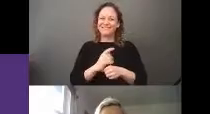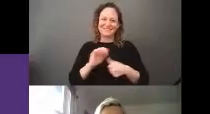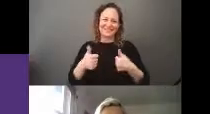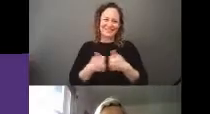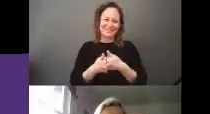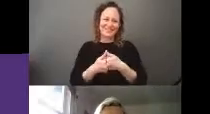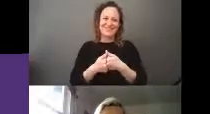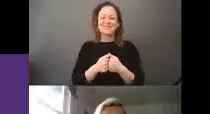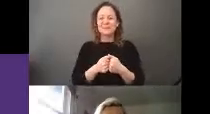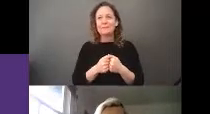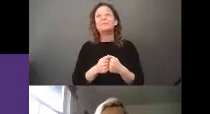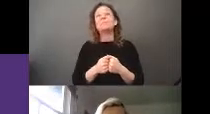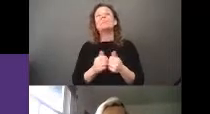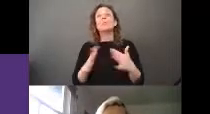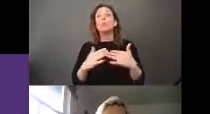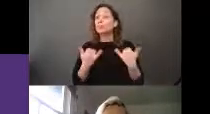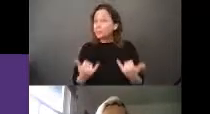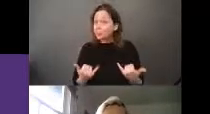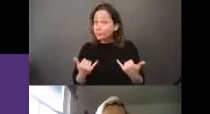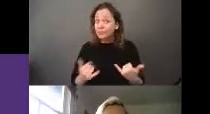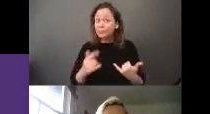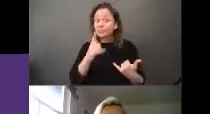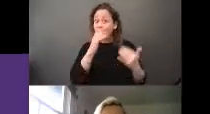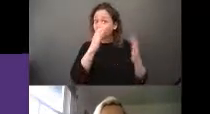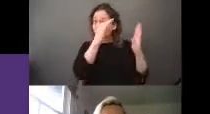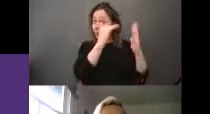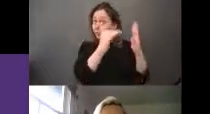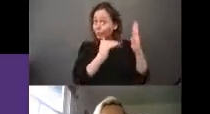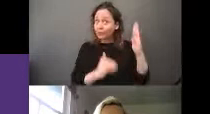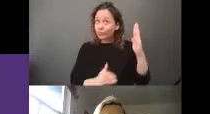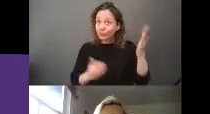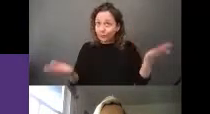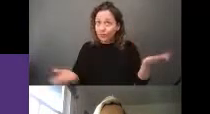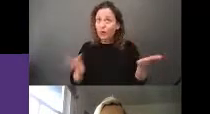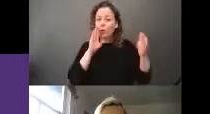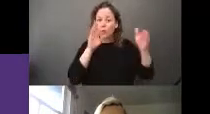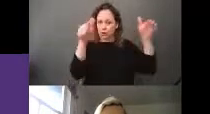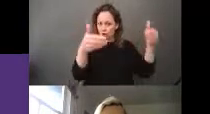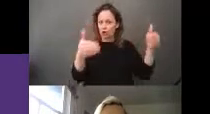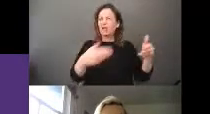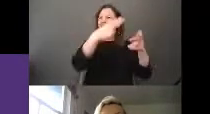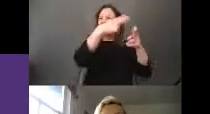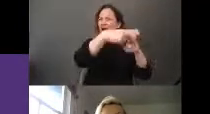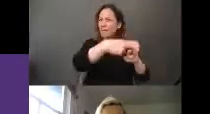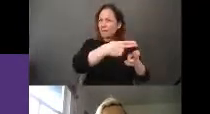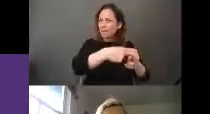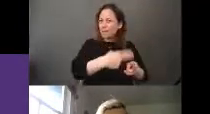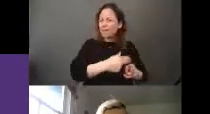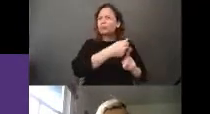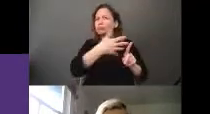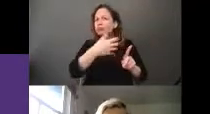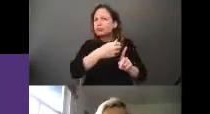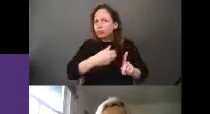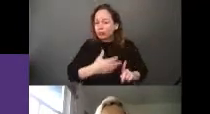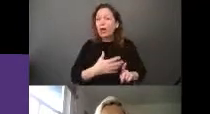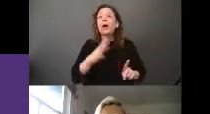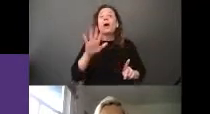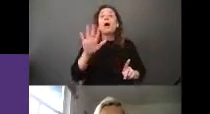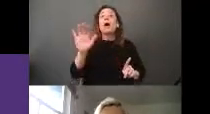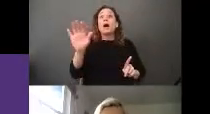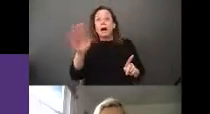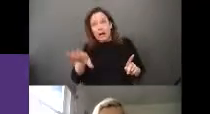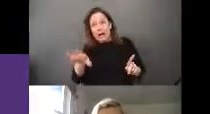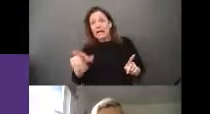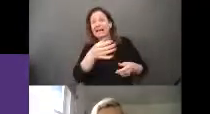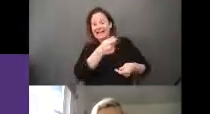Have a very exciting lineup. I will introduce everyone very briefly. We also had a slight change. We were supposed to have